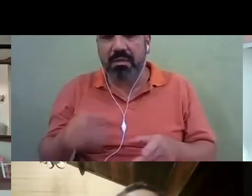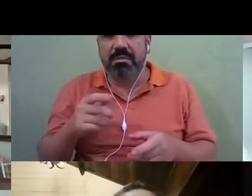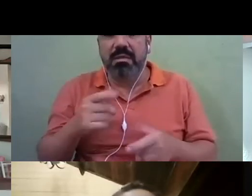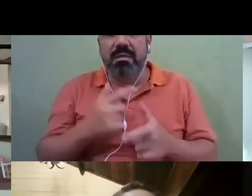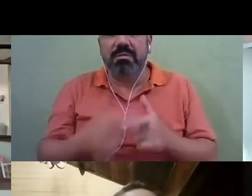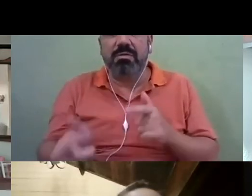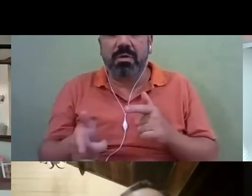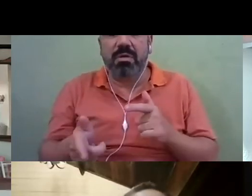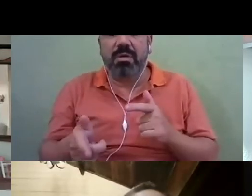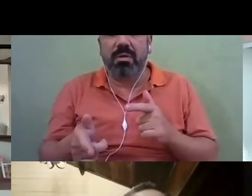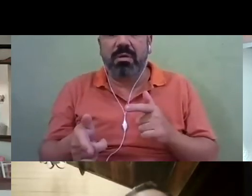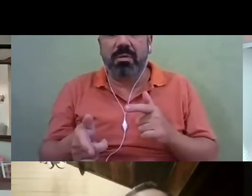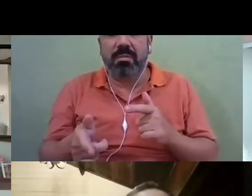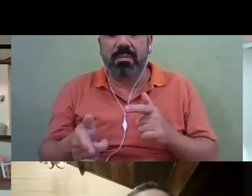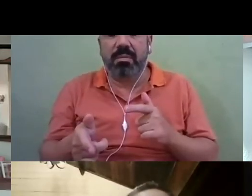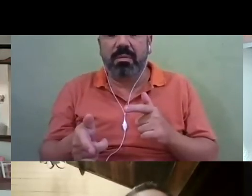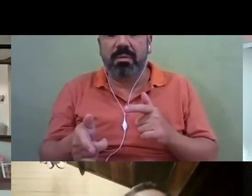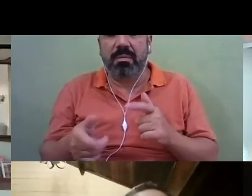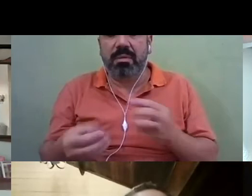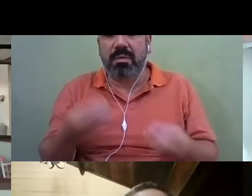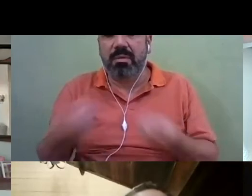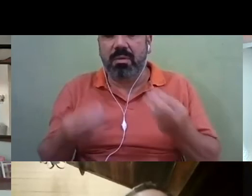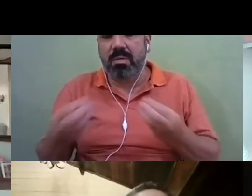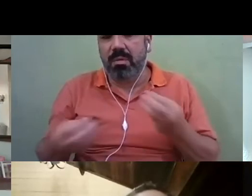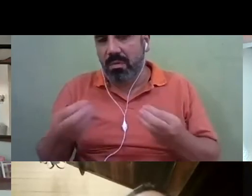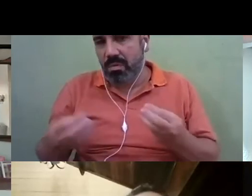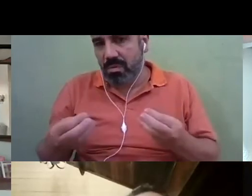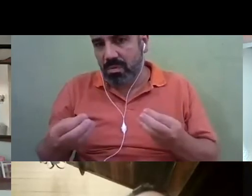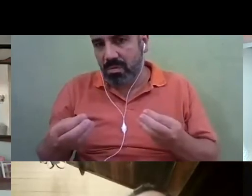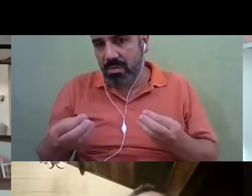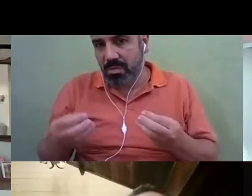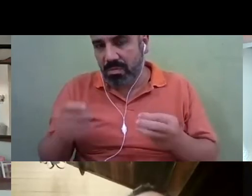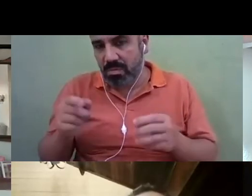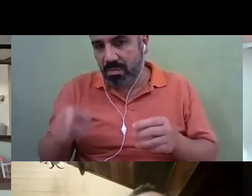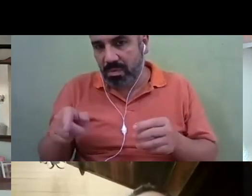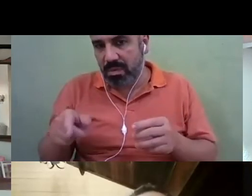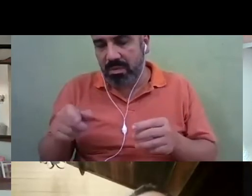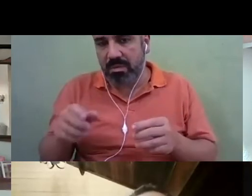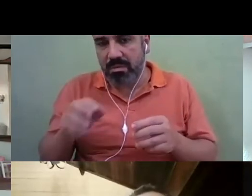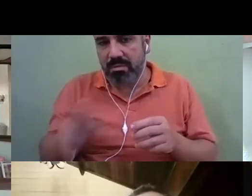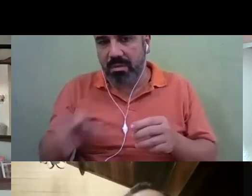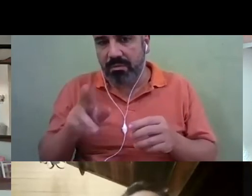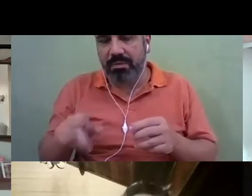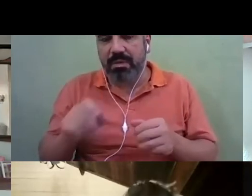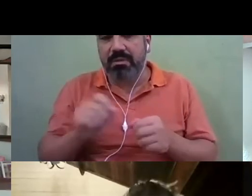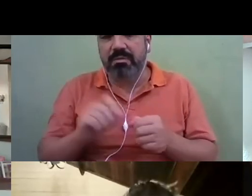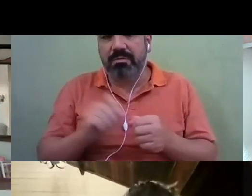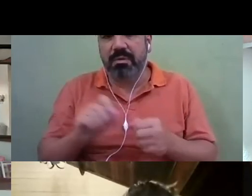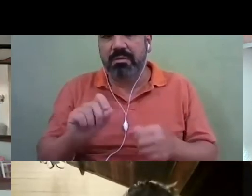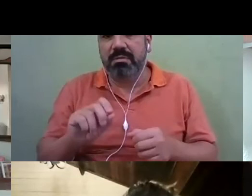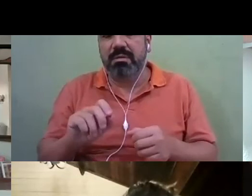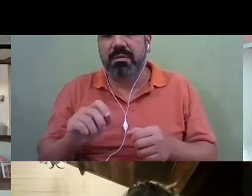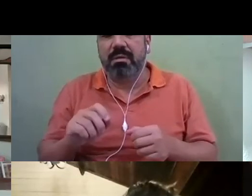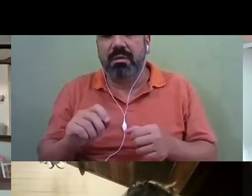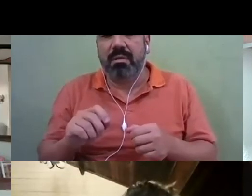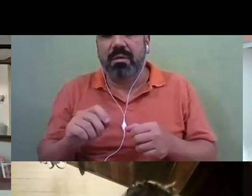tradition, in chat, has a slightly different idea about what the unit of analysis means. So what I've tried